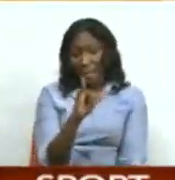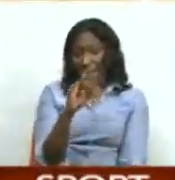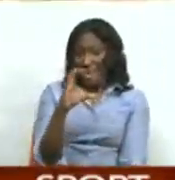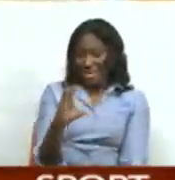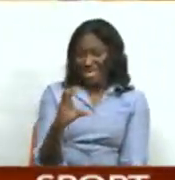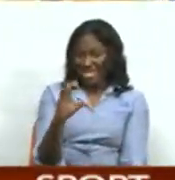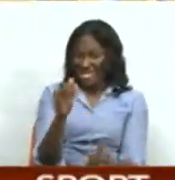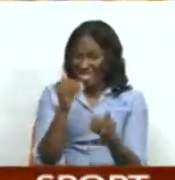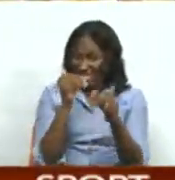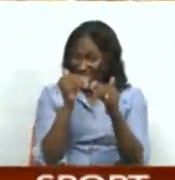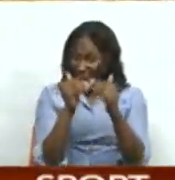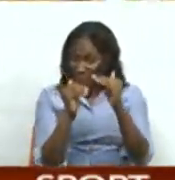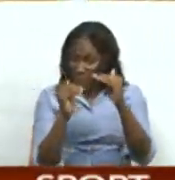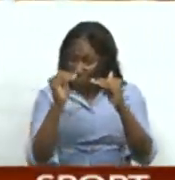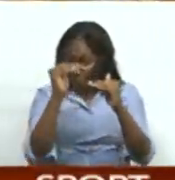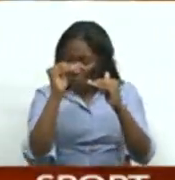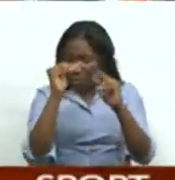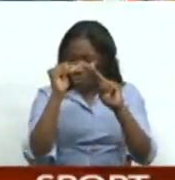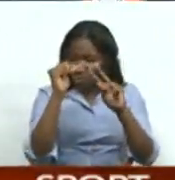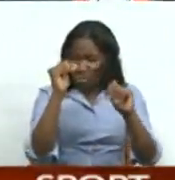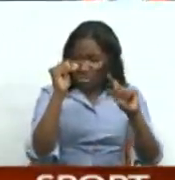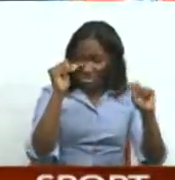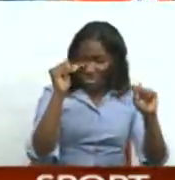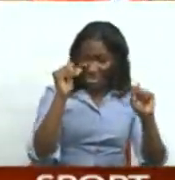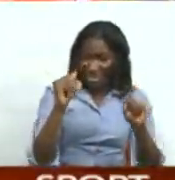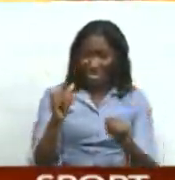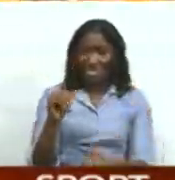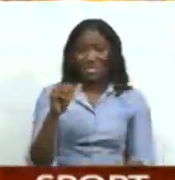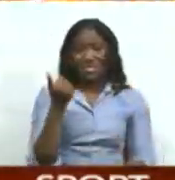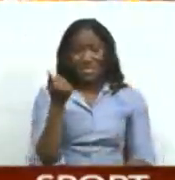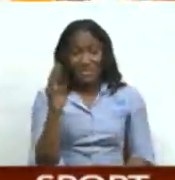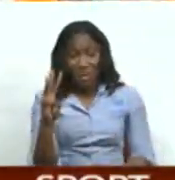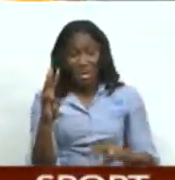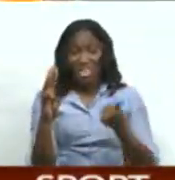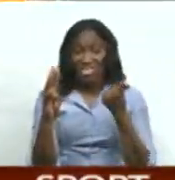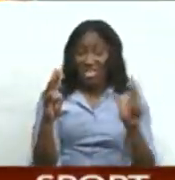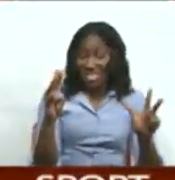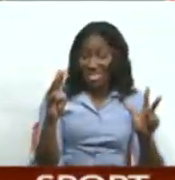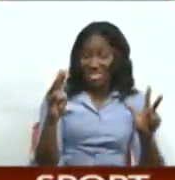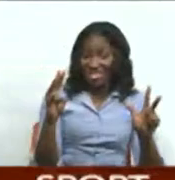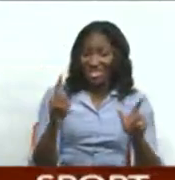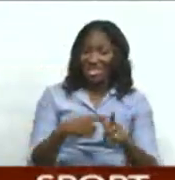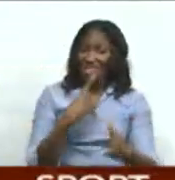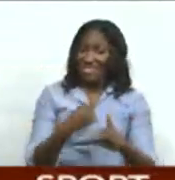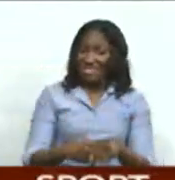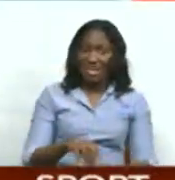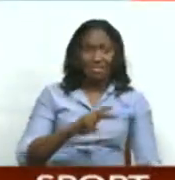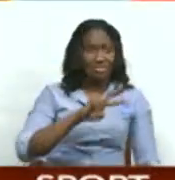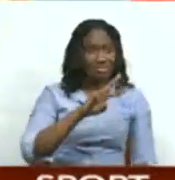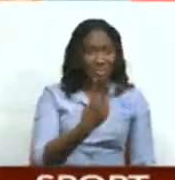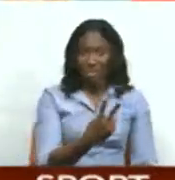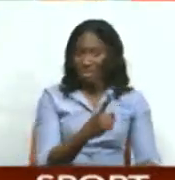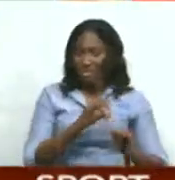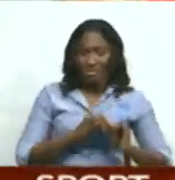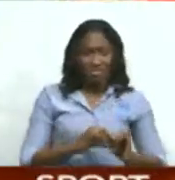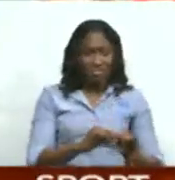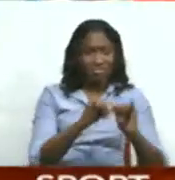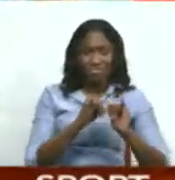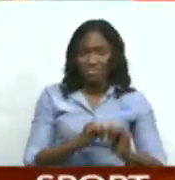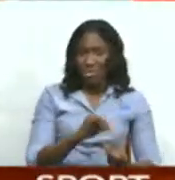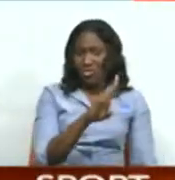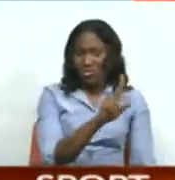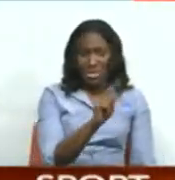narrow advantage over the table toppers UTT 14-13, game on for the second period. UTT had